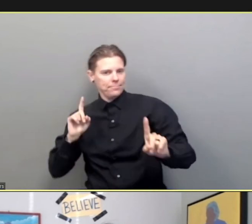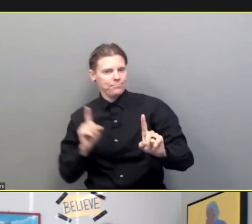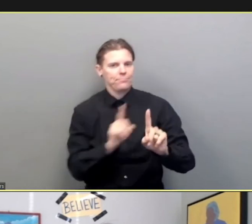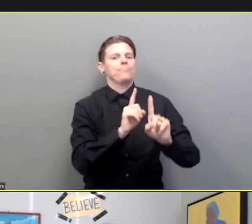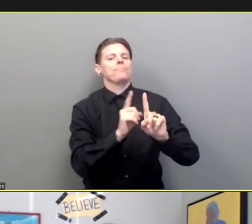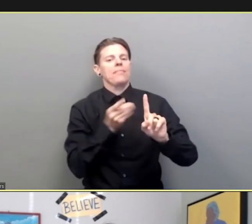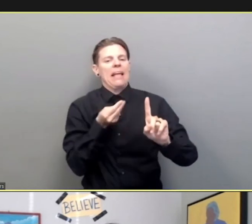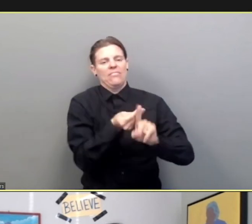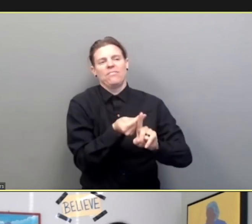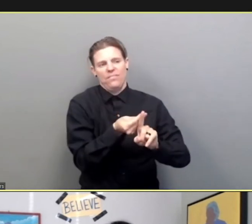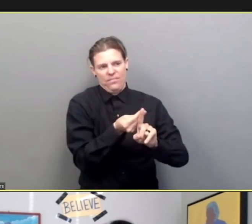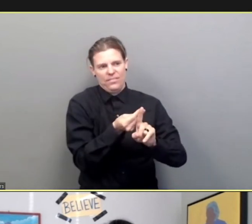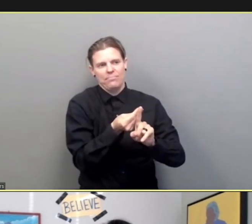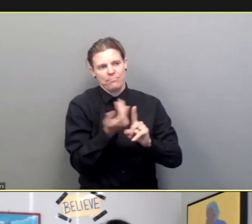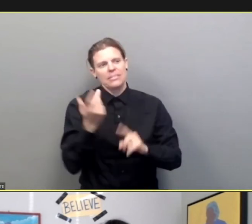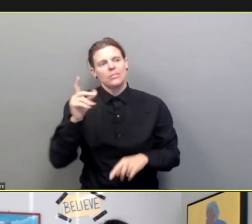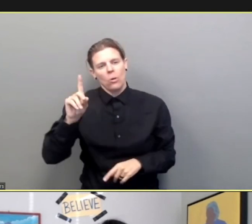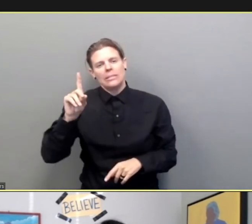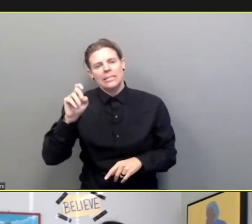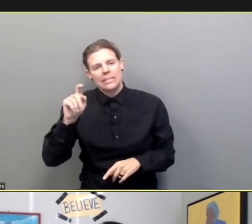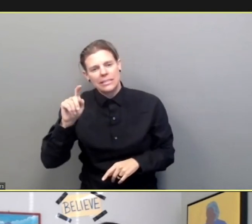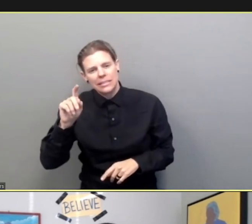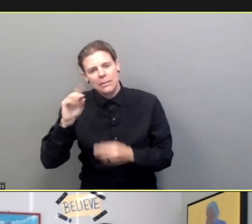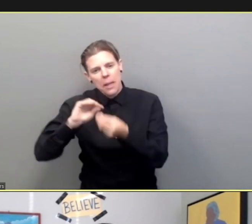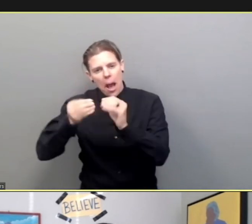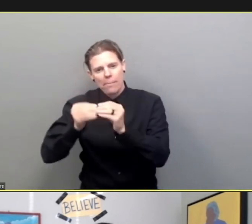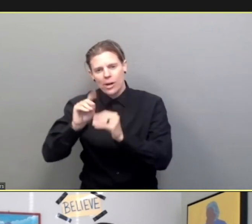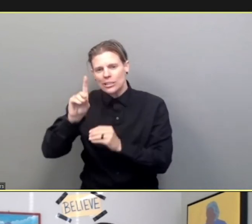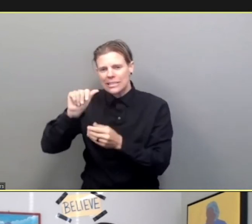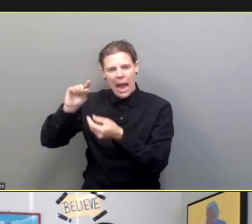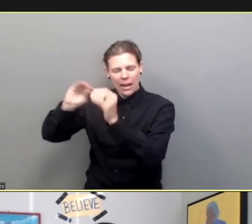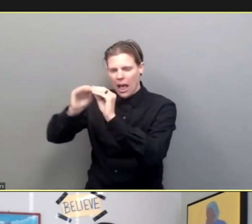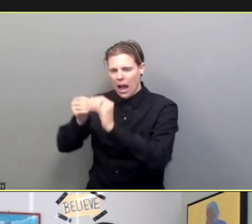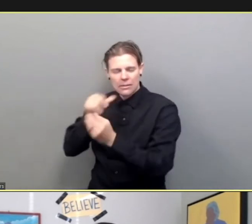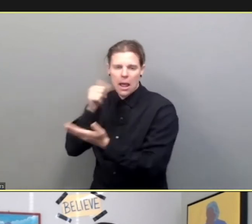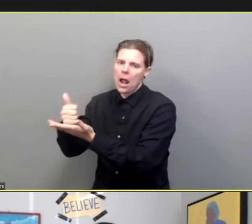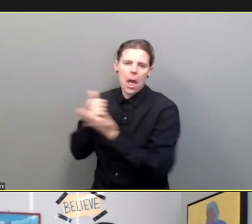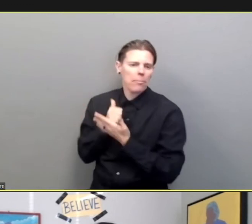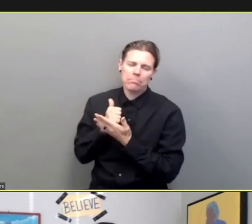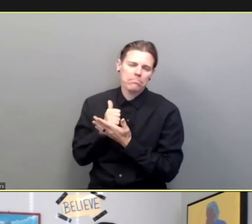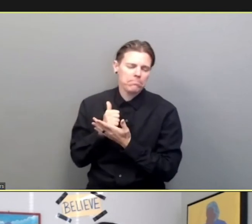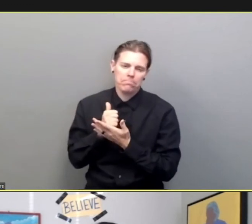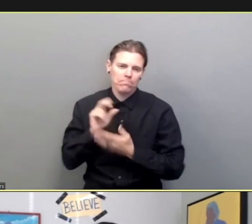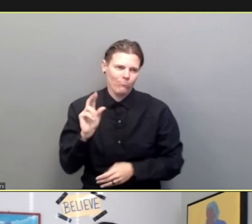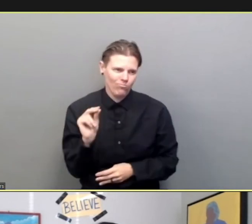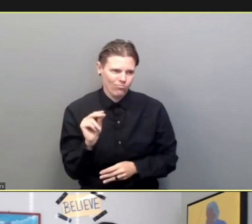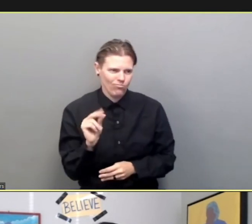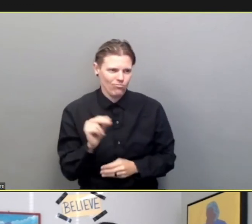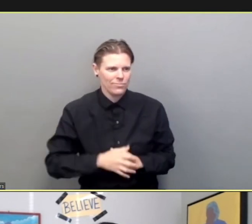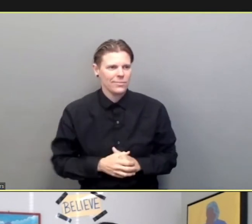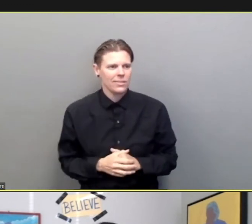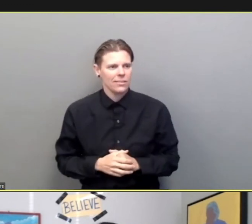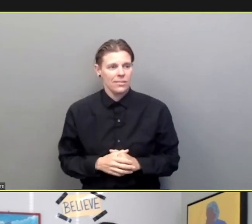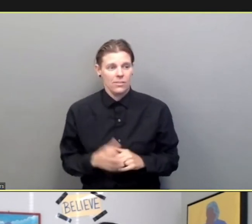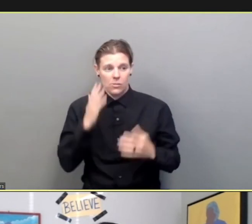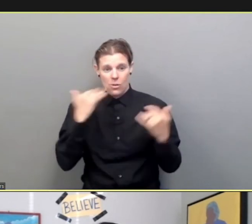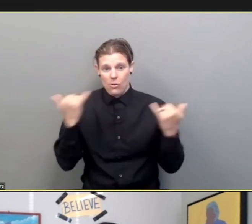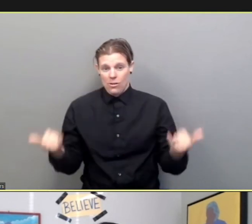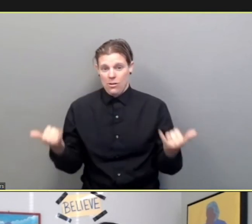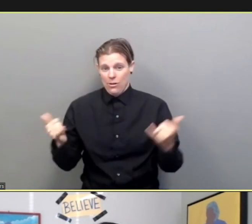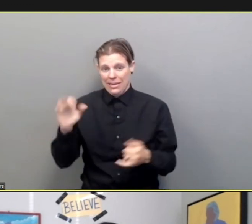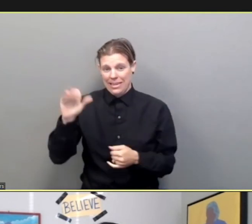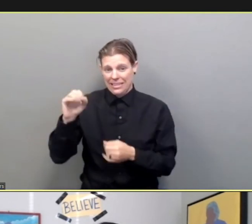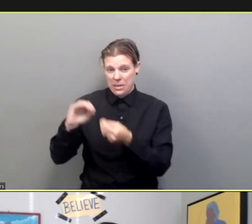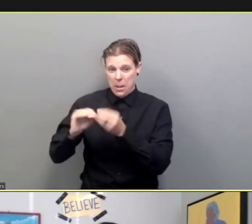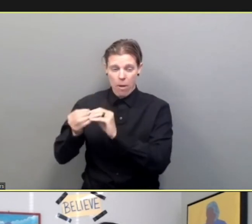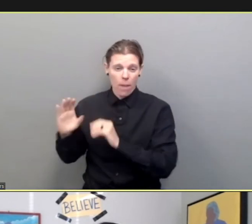less actionable. And certainly when you have this number of cases and when you have a myriad of